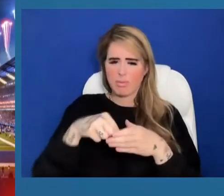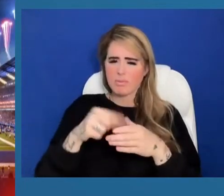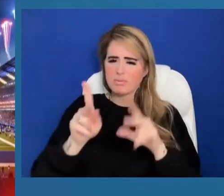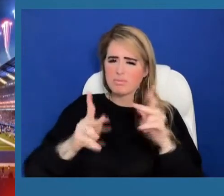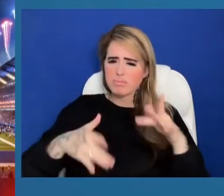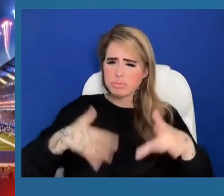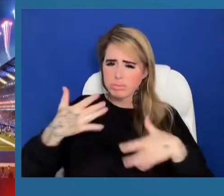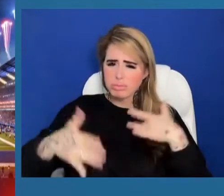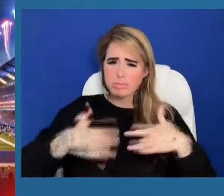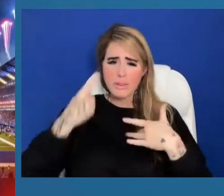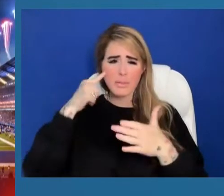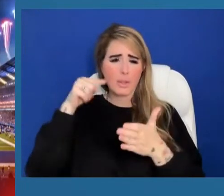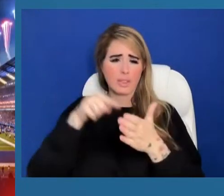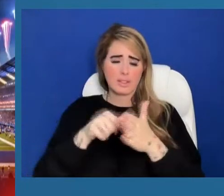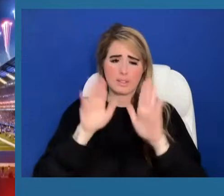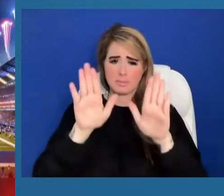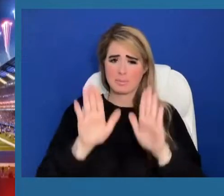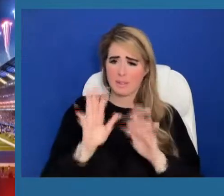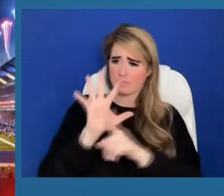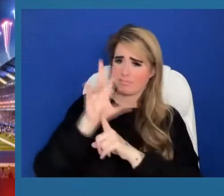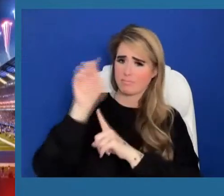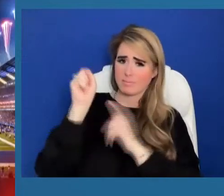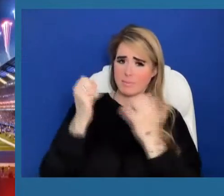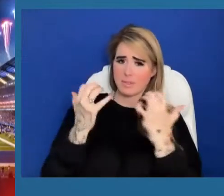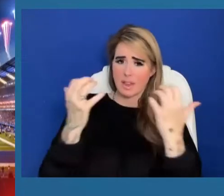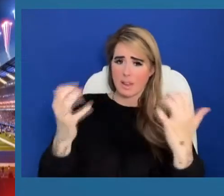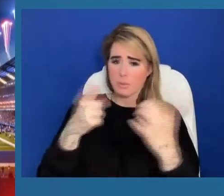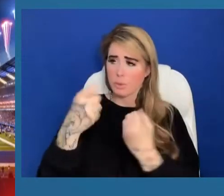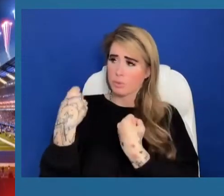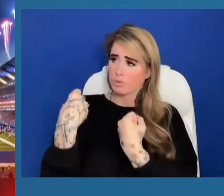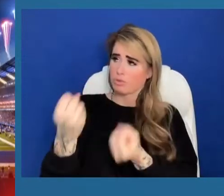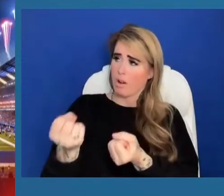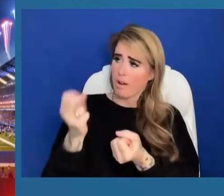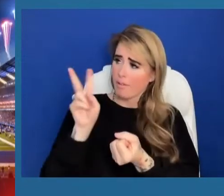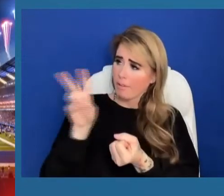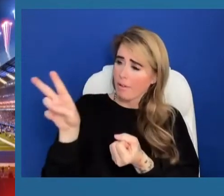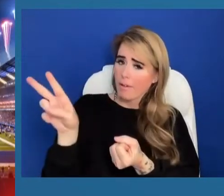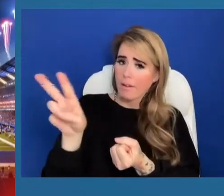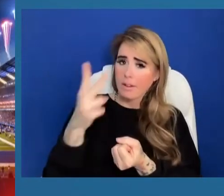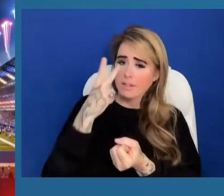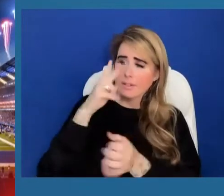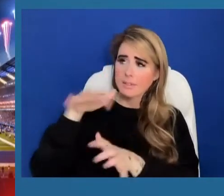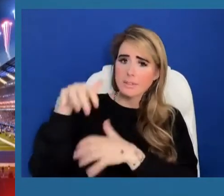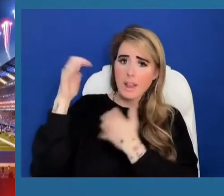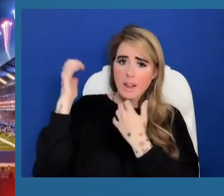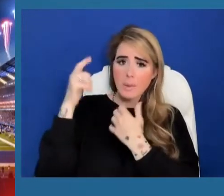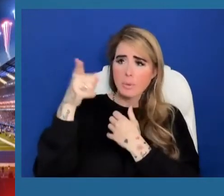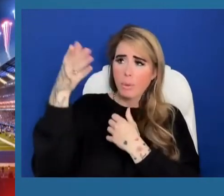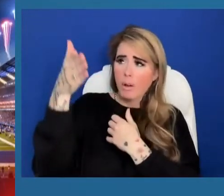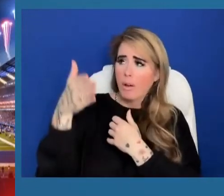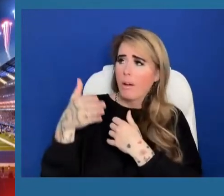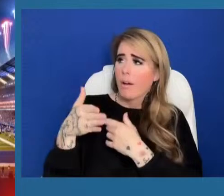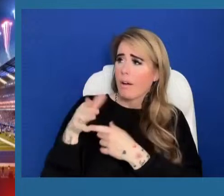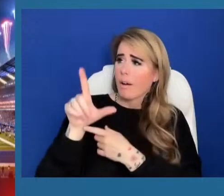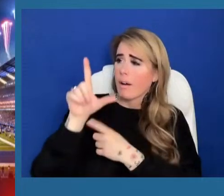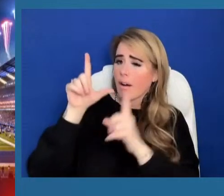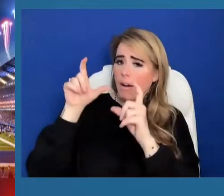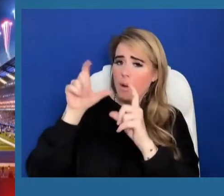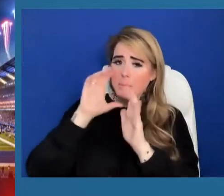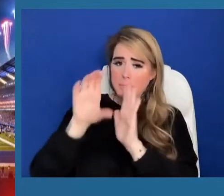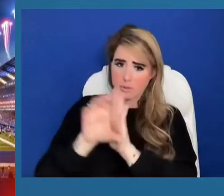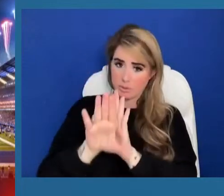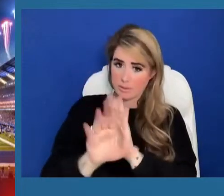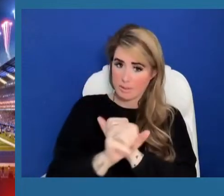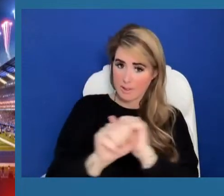state-of-the-art stadium. When you drive by, you can't help but slow down, pull down your window, take a couple pictures safely,